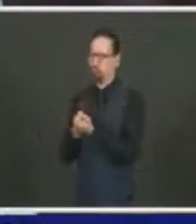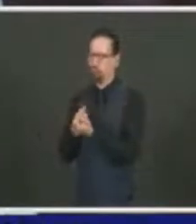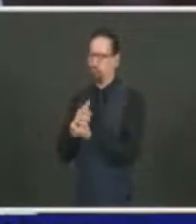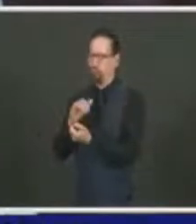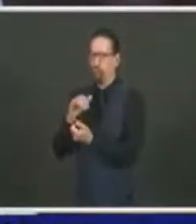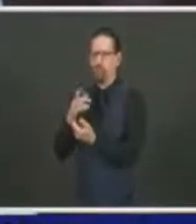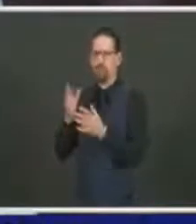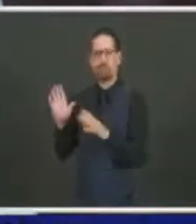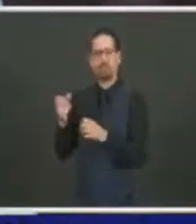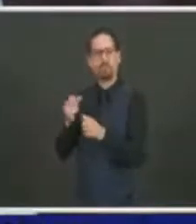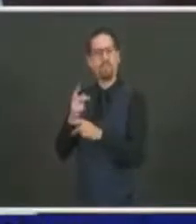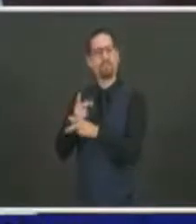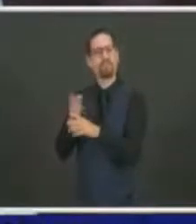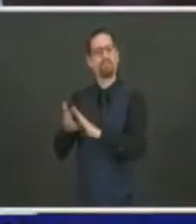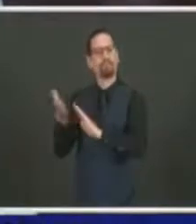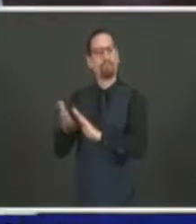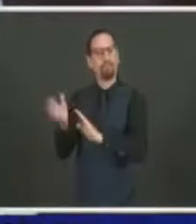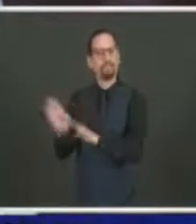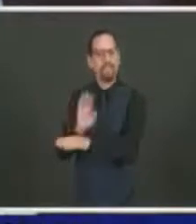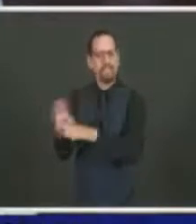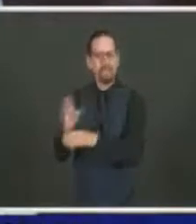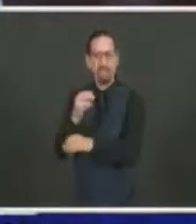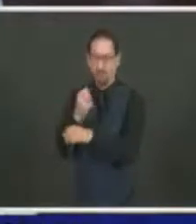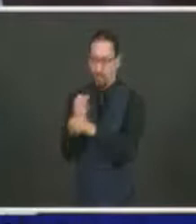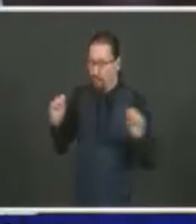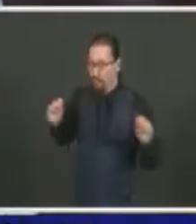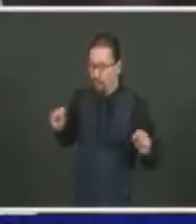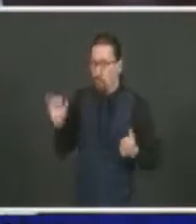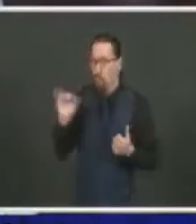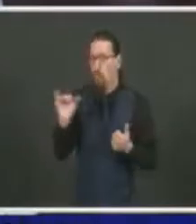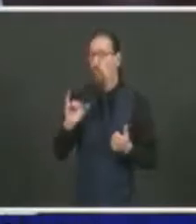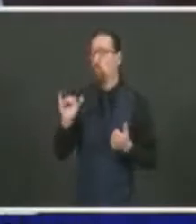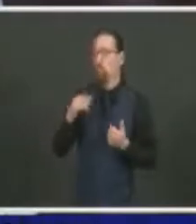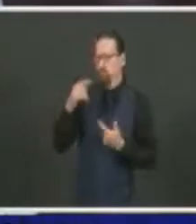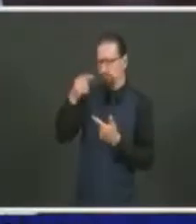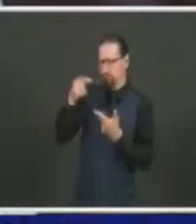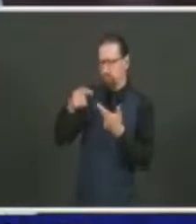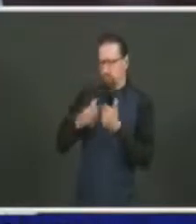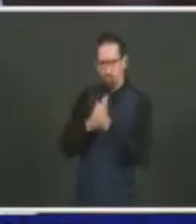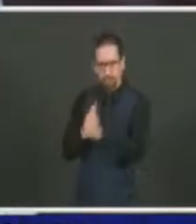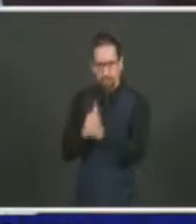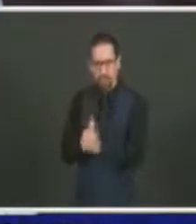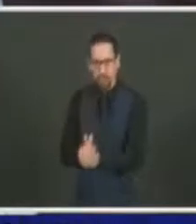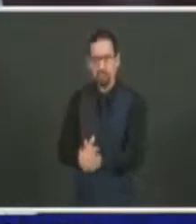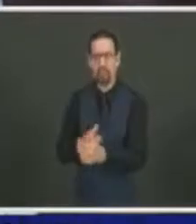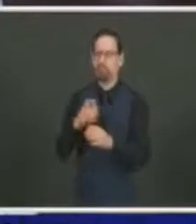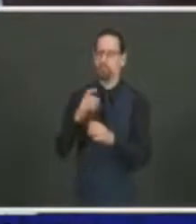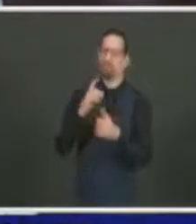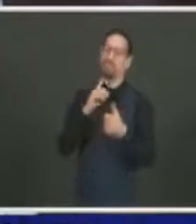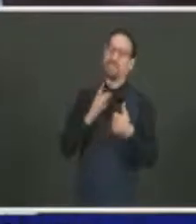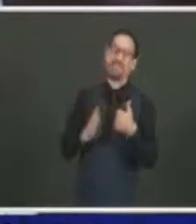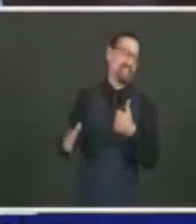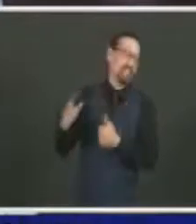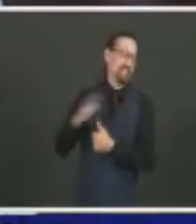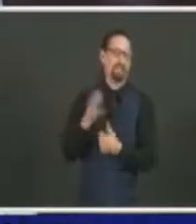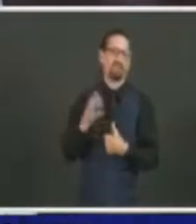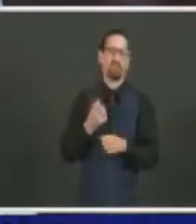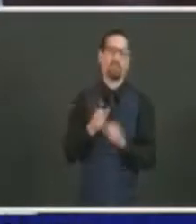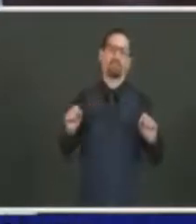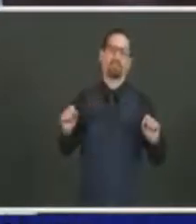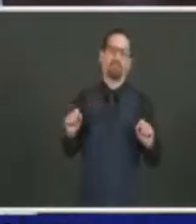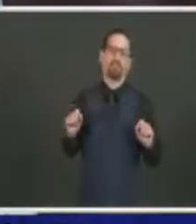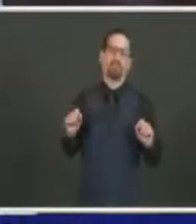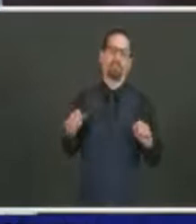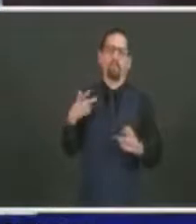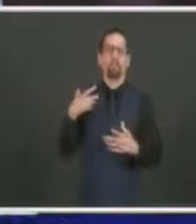place. Safety is first, and then being able to say, how can we do this so that you can continue? The same happens in a